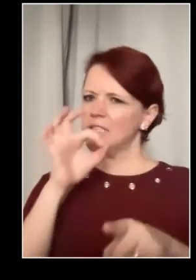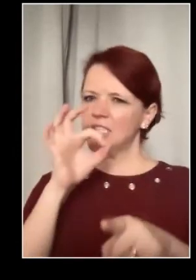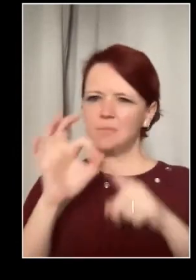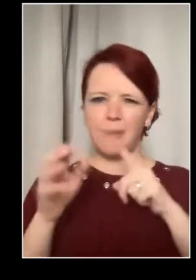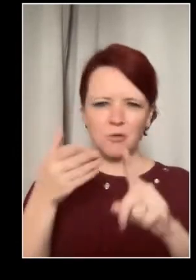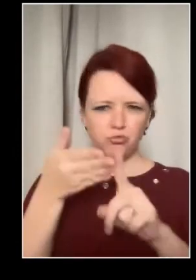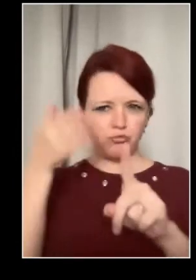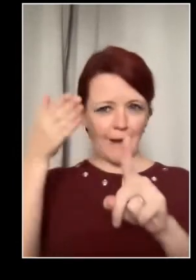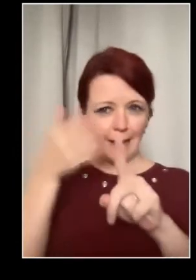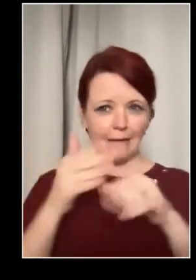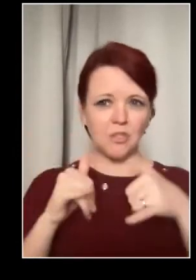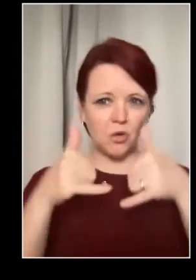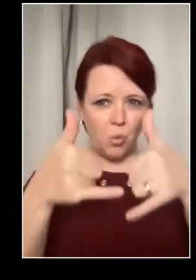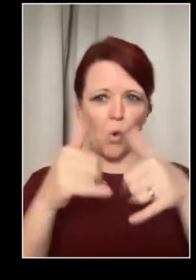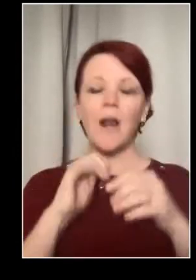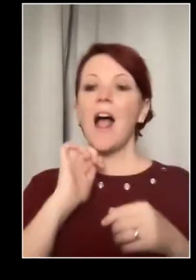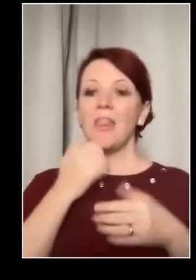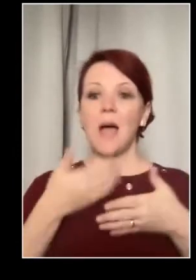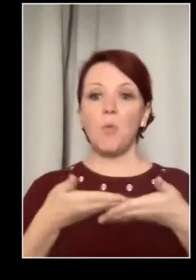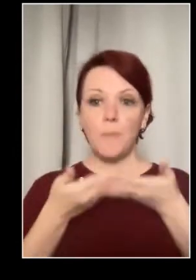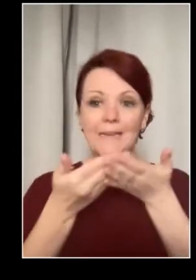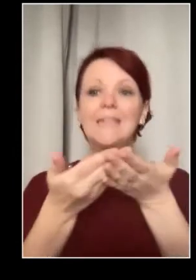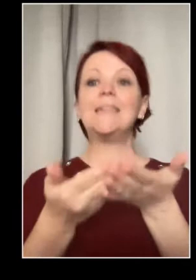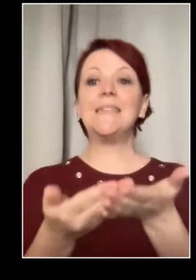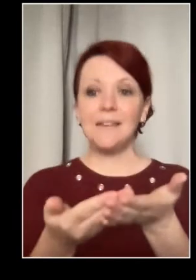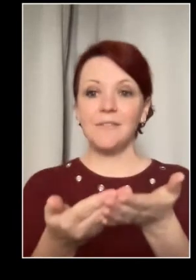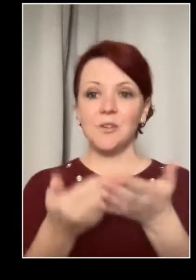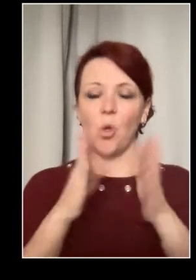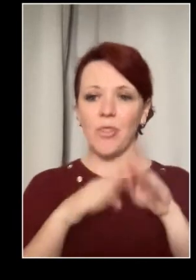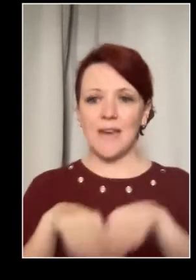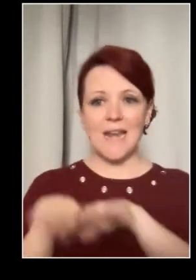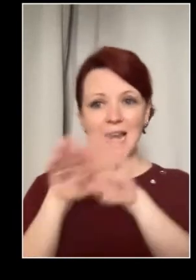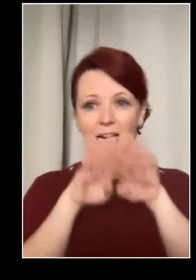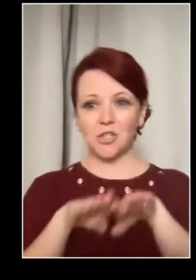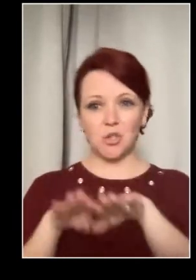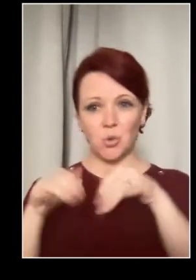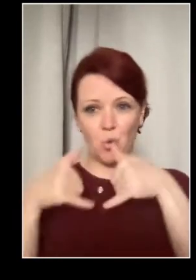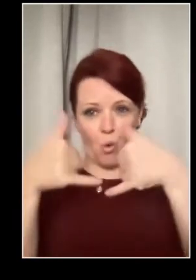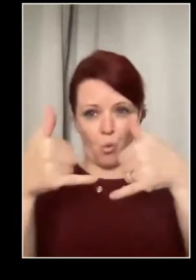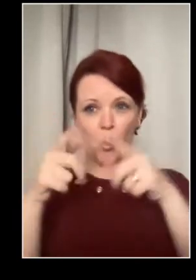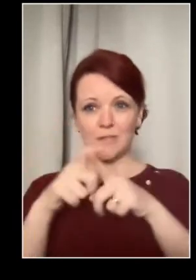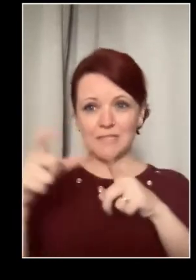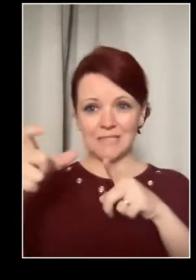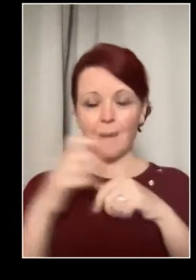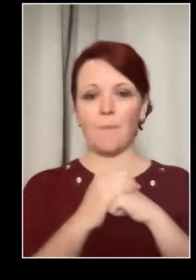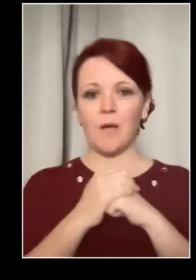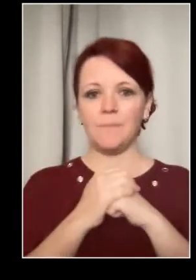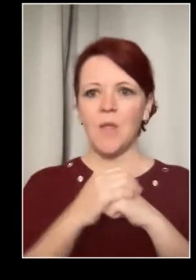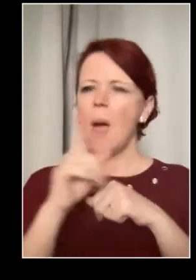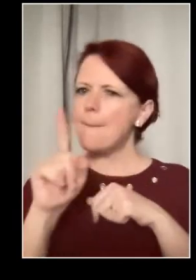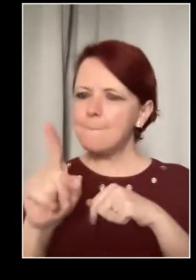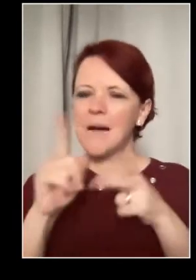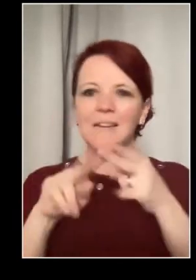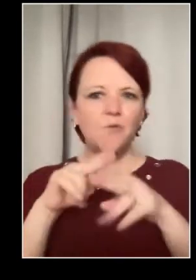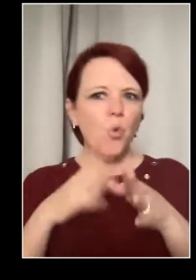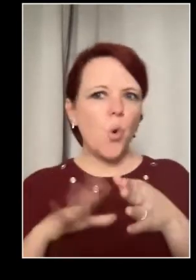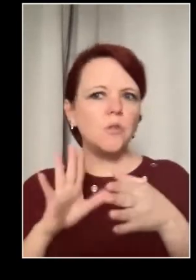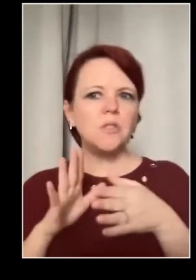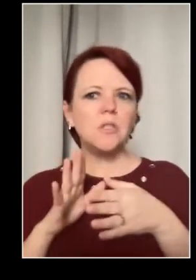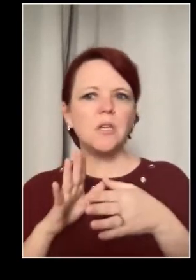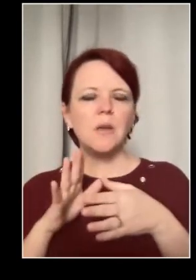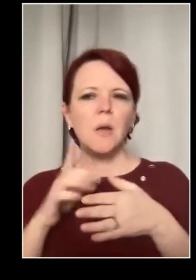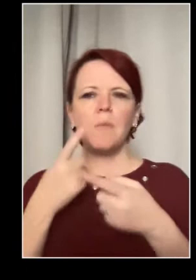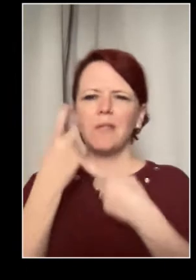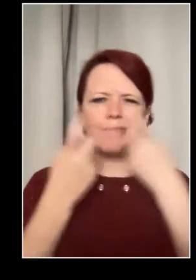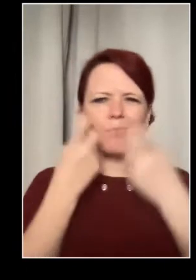during the national ceremony. So to be in consideration for that award, your entry must be submitted before Sunday, the 31st of October. So